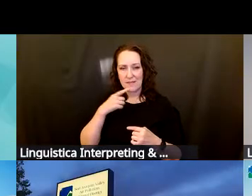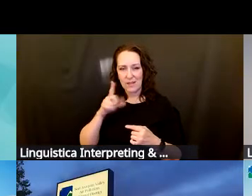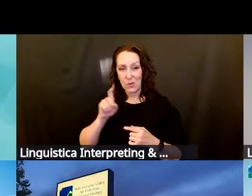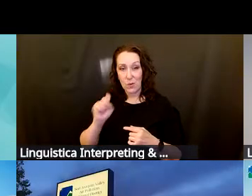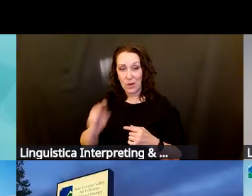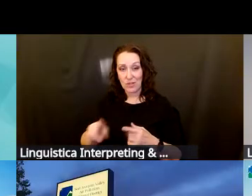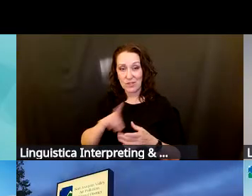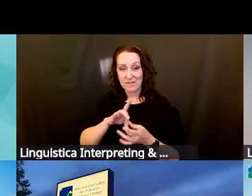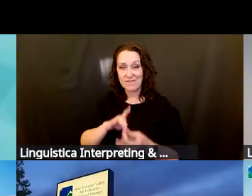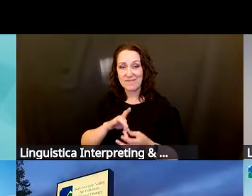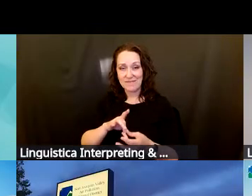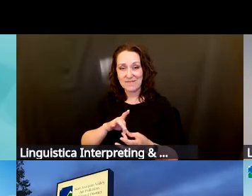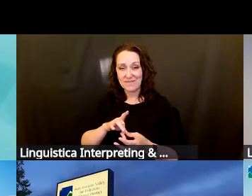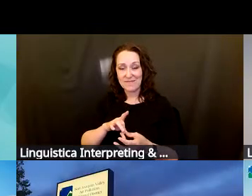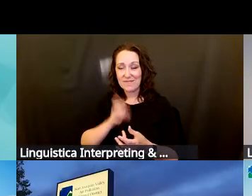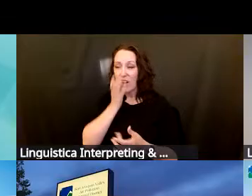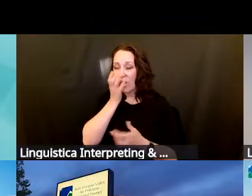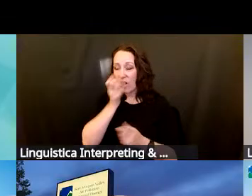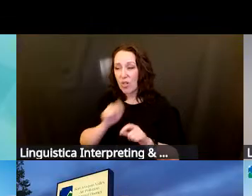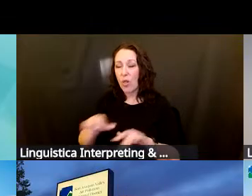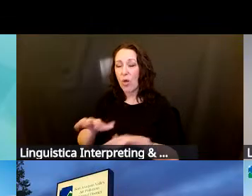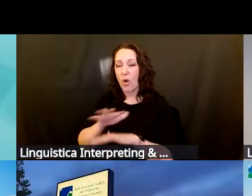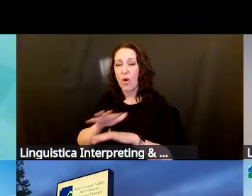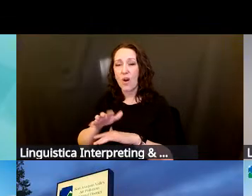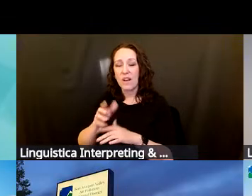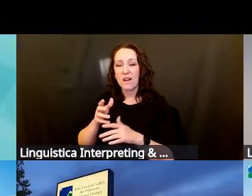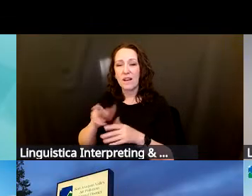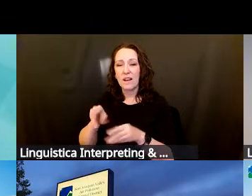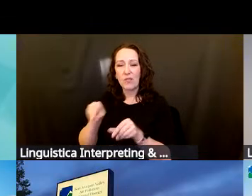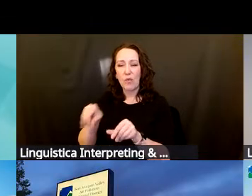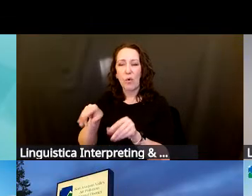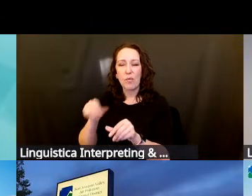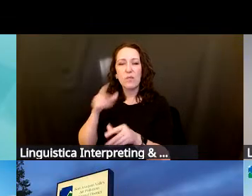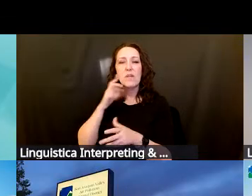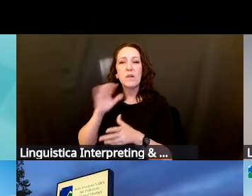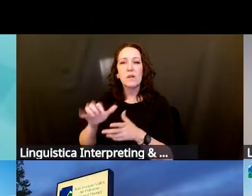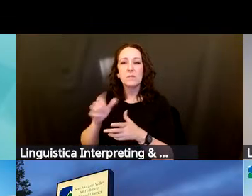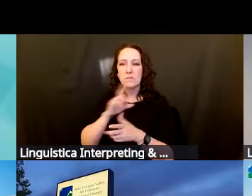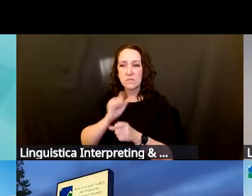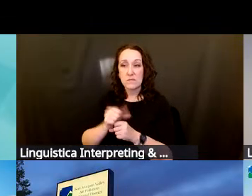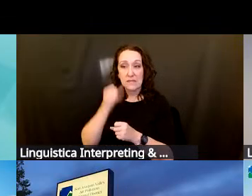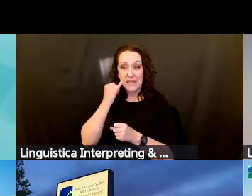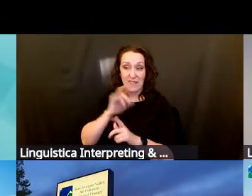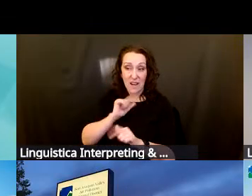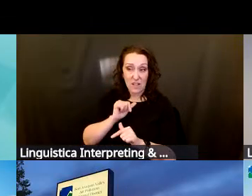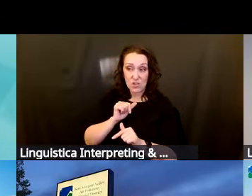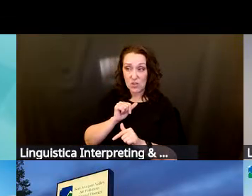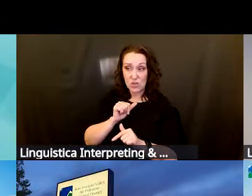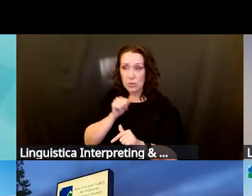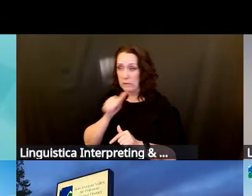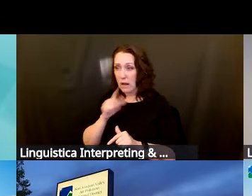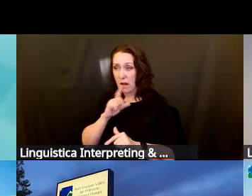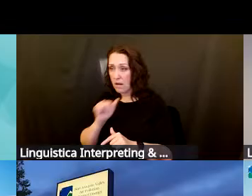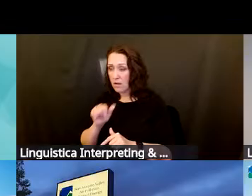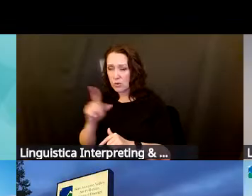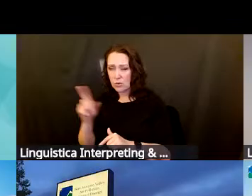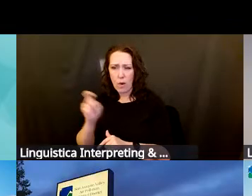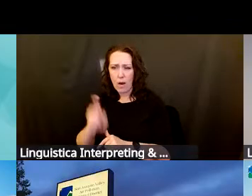around lawn and garden. So want to make sure if it wasn't answered for you to ask your